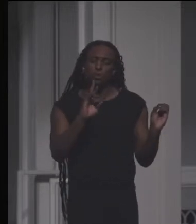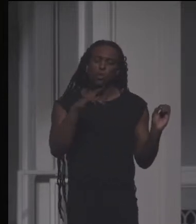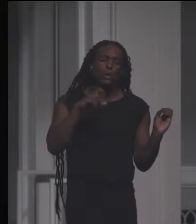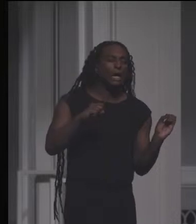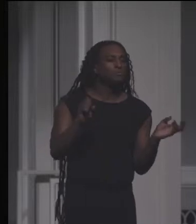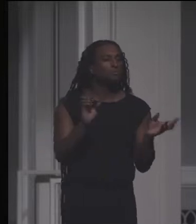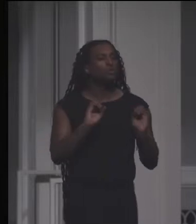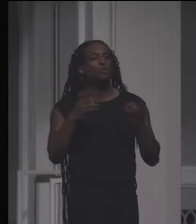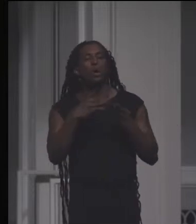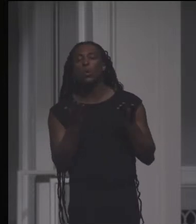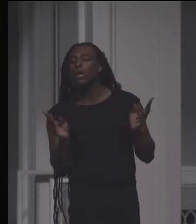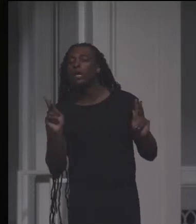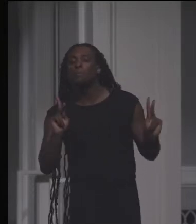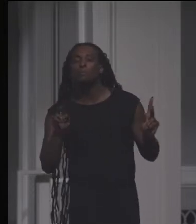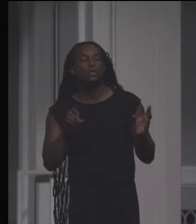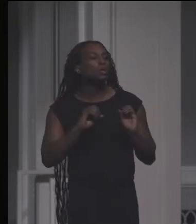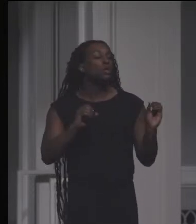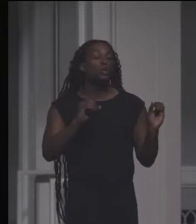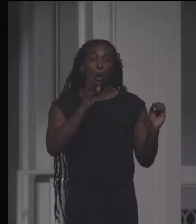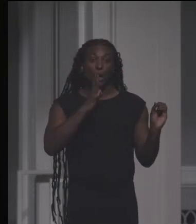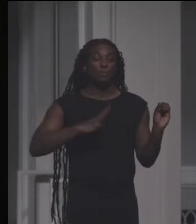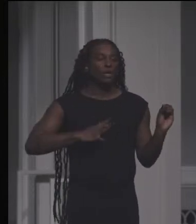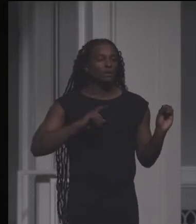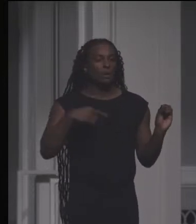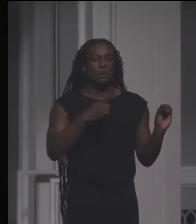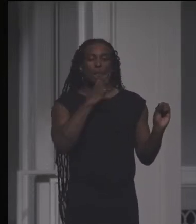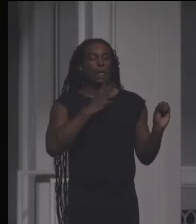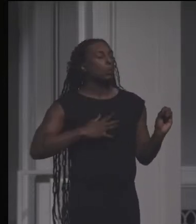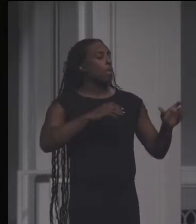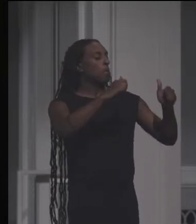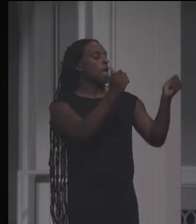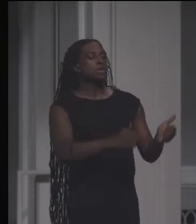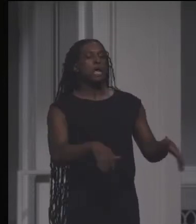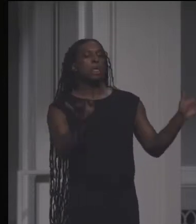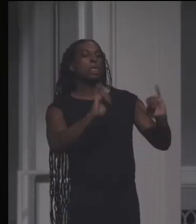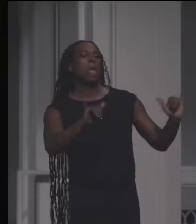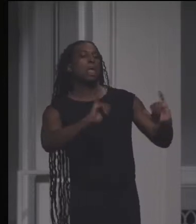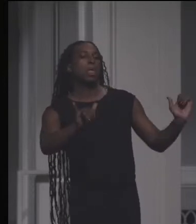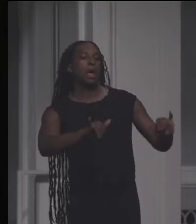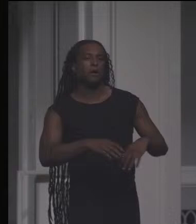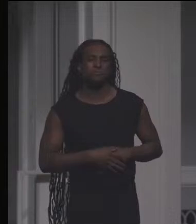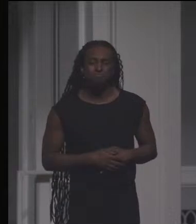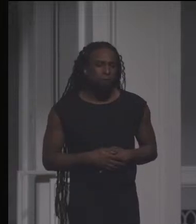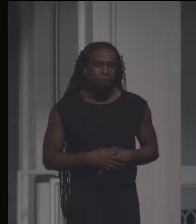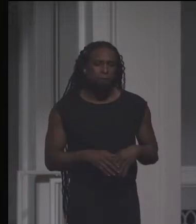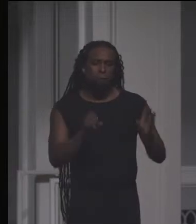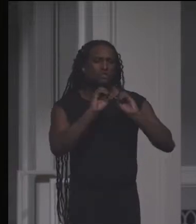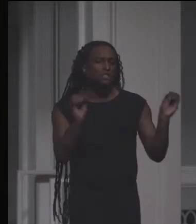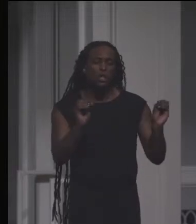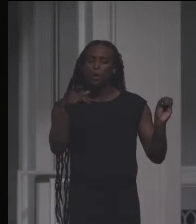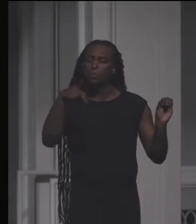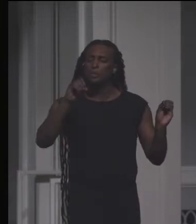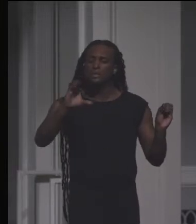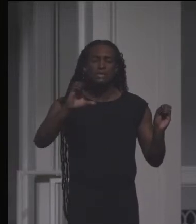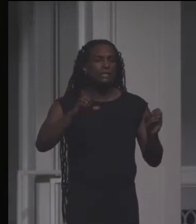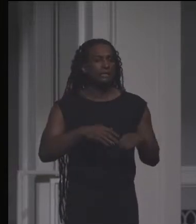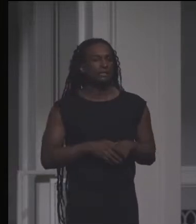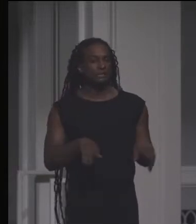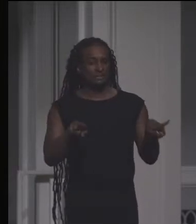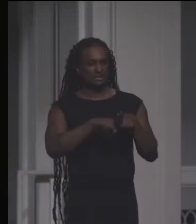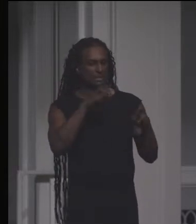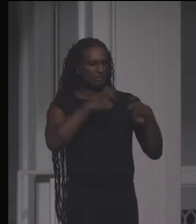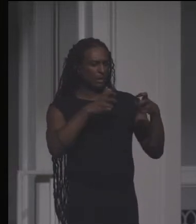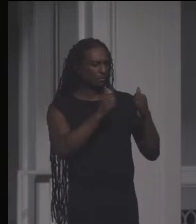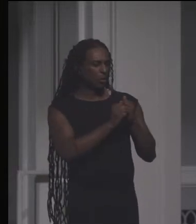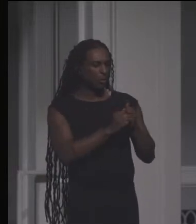women, just women-shaped tropes, and zero people of color. Basically the same problem I dealt with Hild and